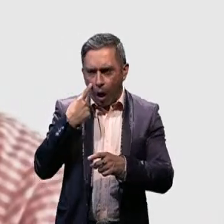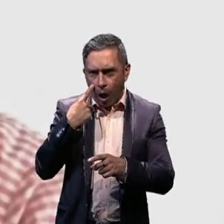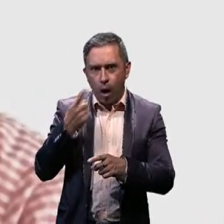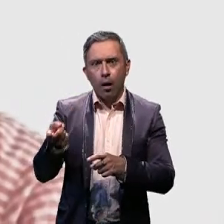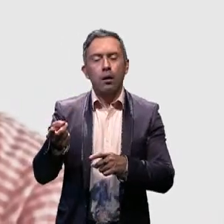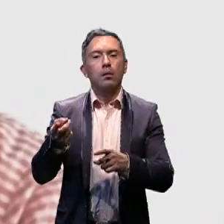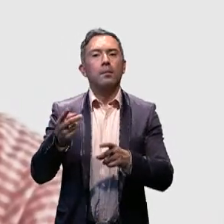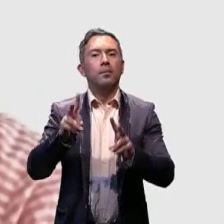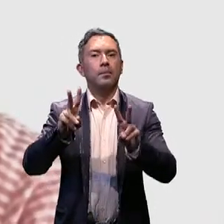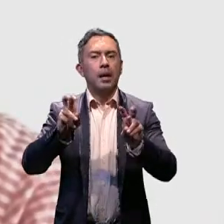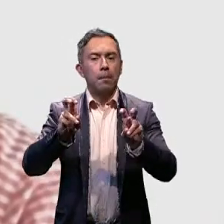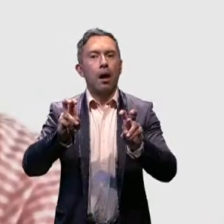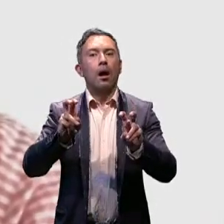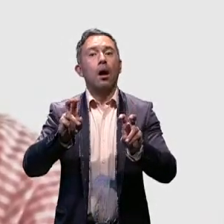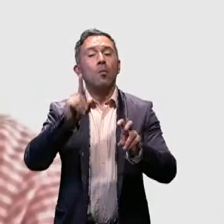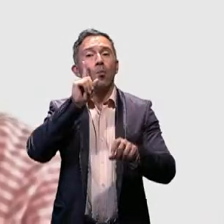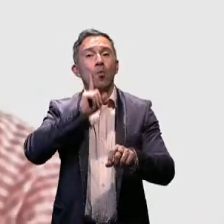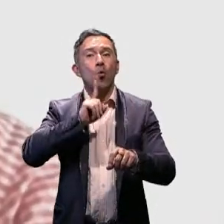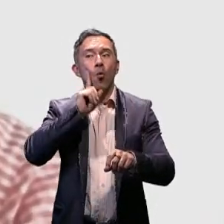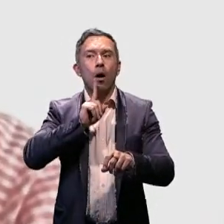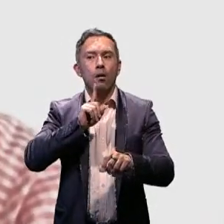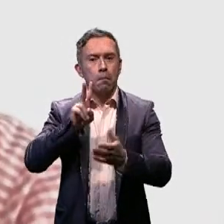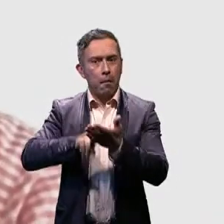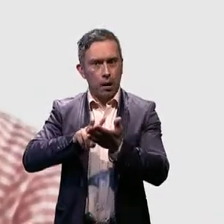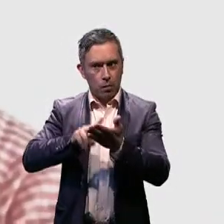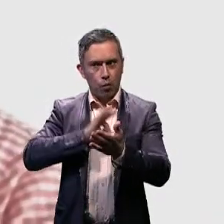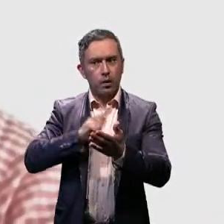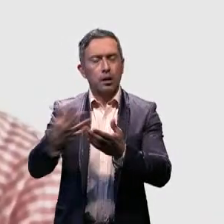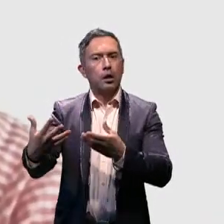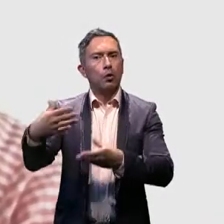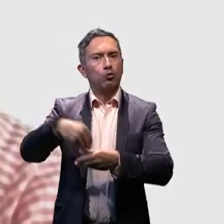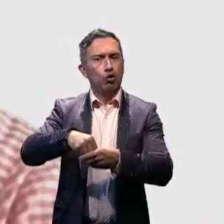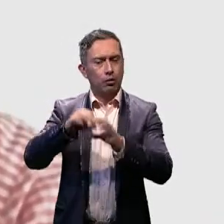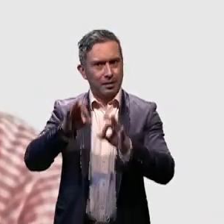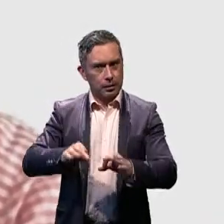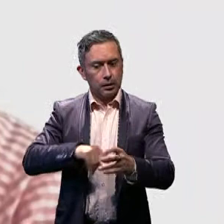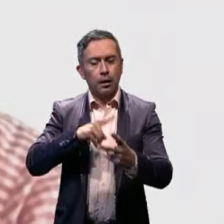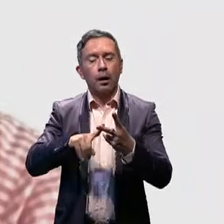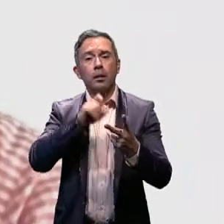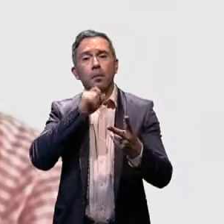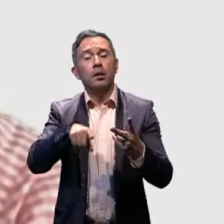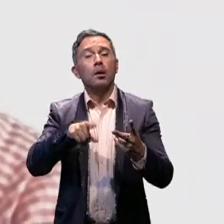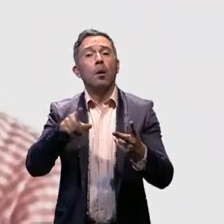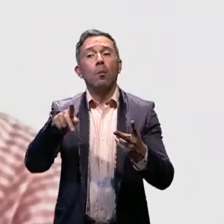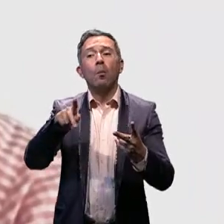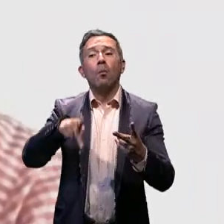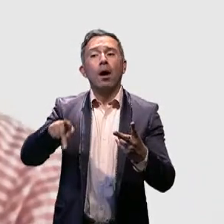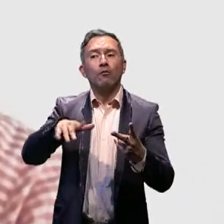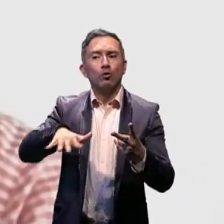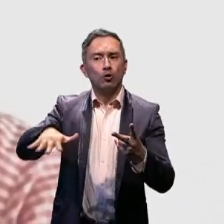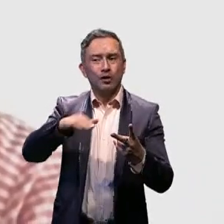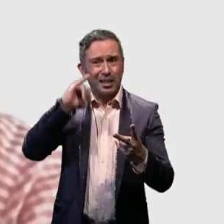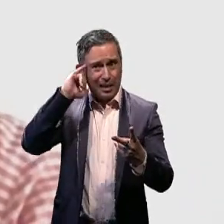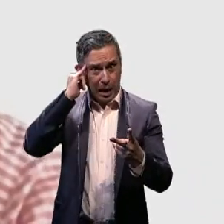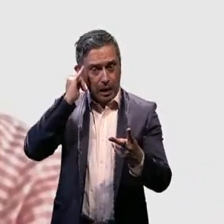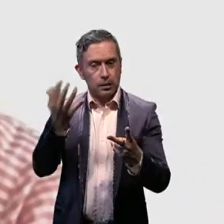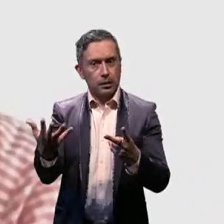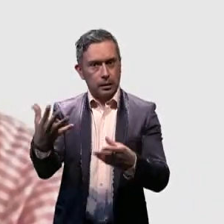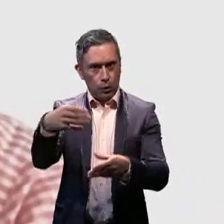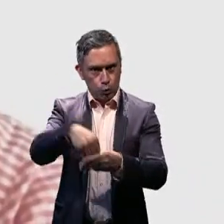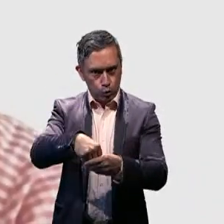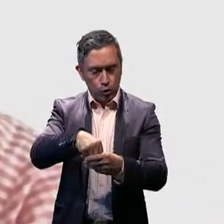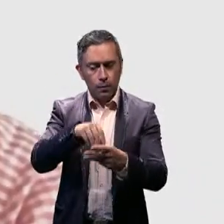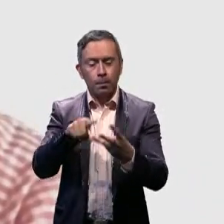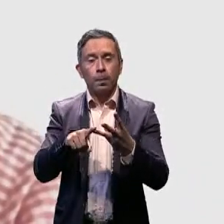a political inclusion, giving priority to include effectively women, but also the indigenous peoples, and